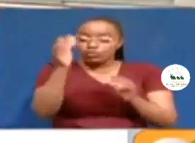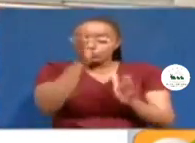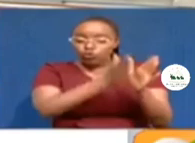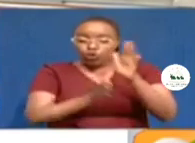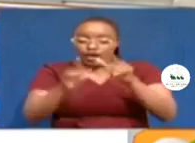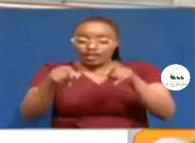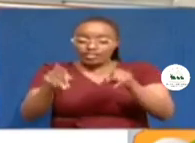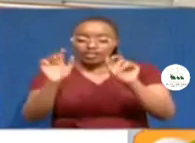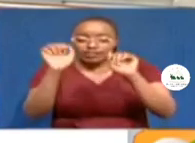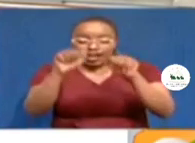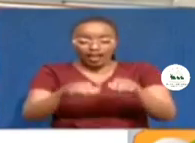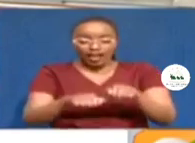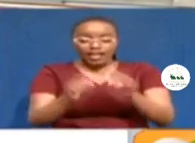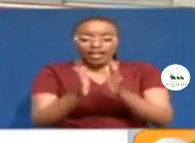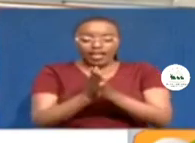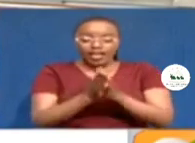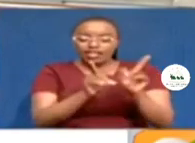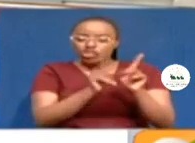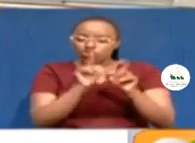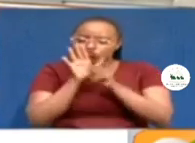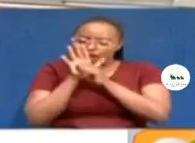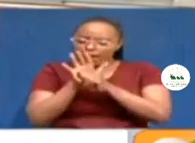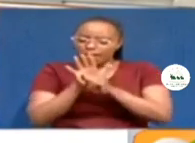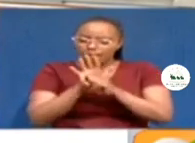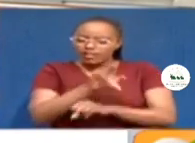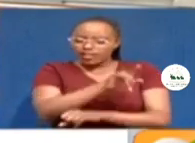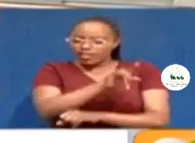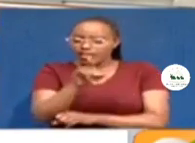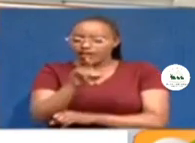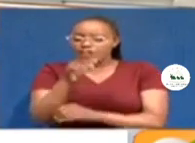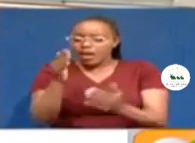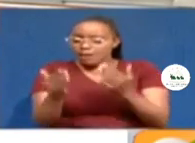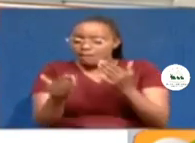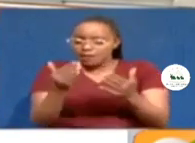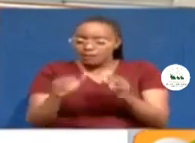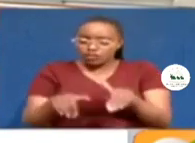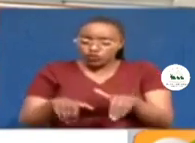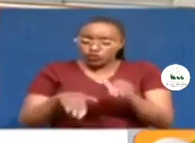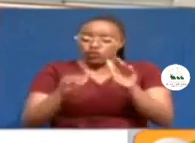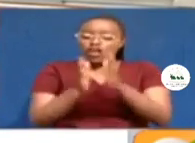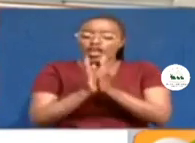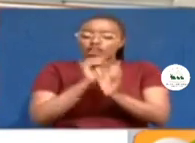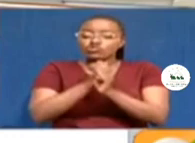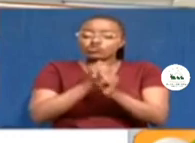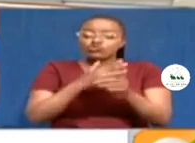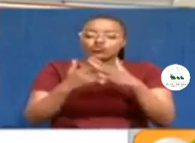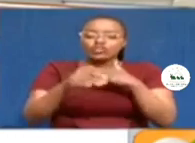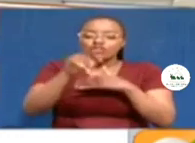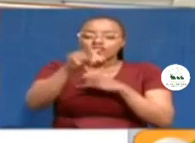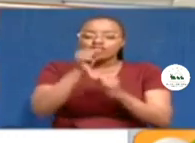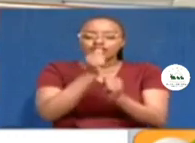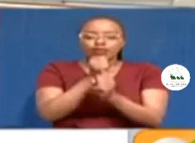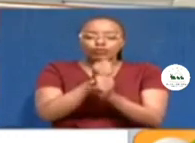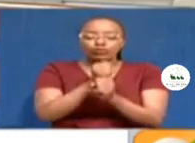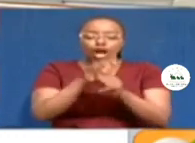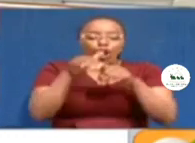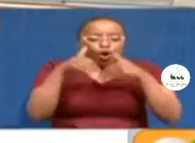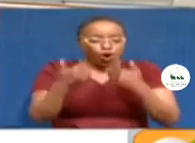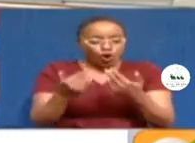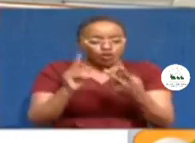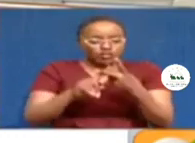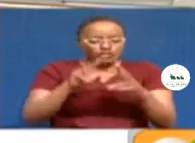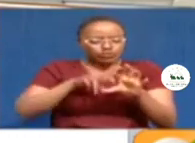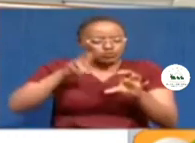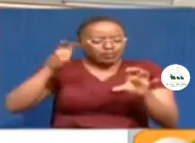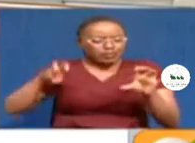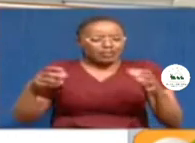organize itself and pressurize them either to cohere and do what they are supposed to do or to